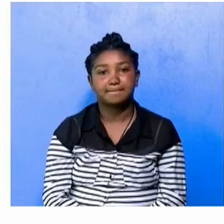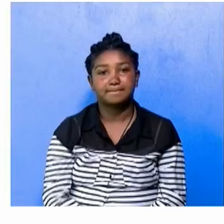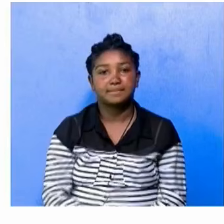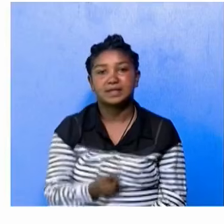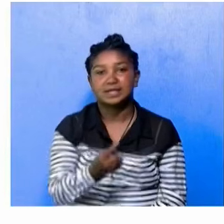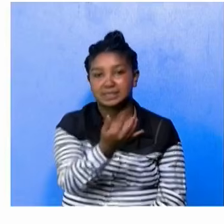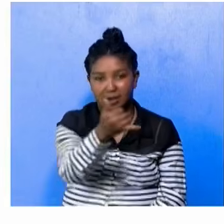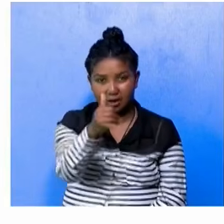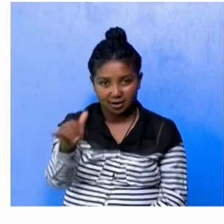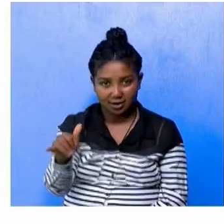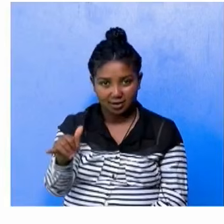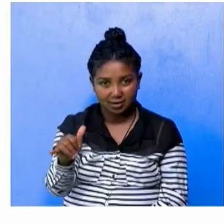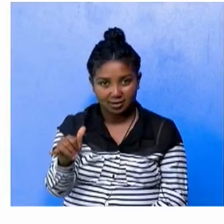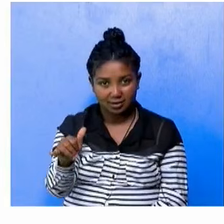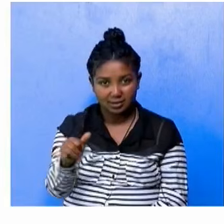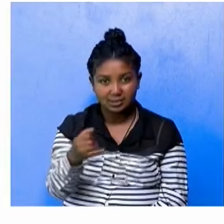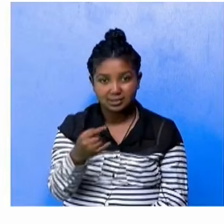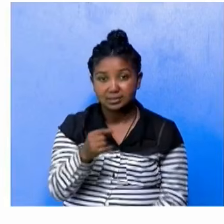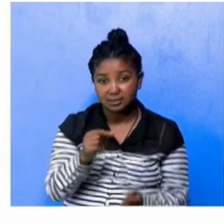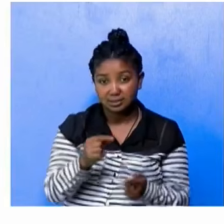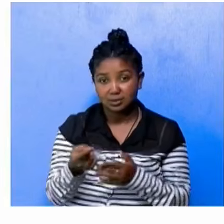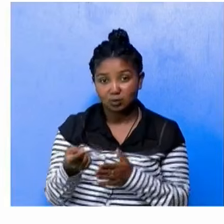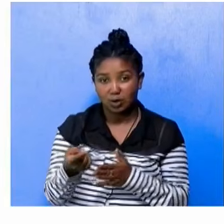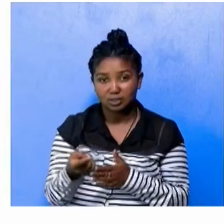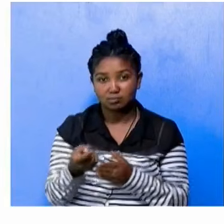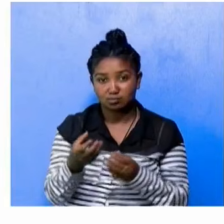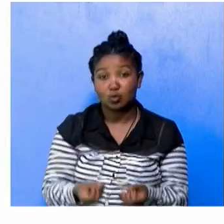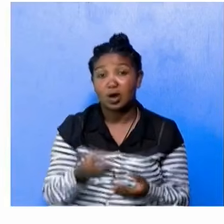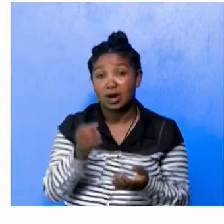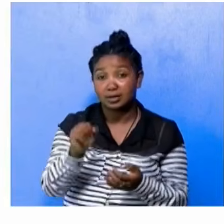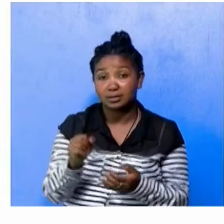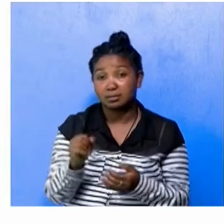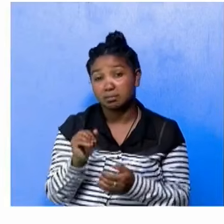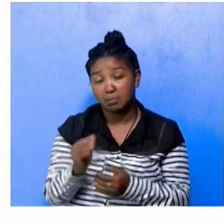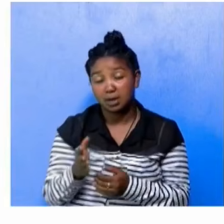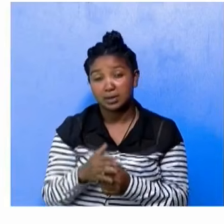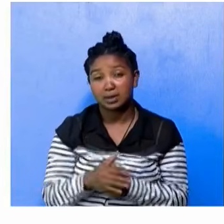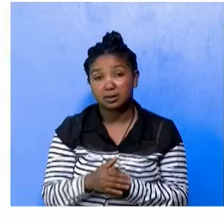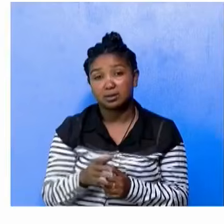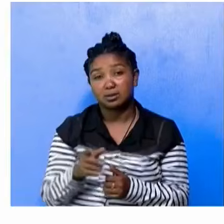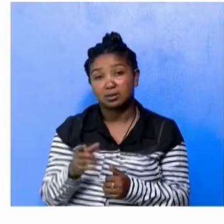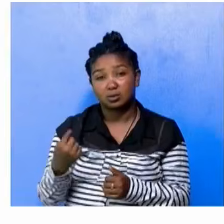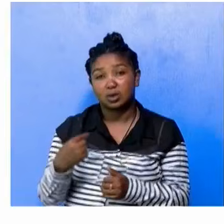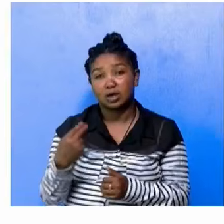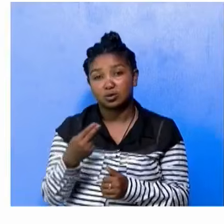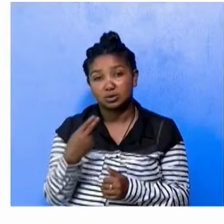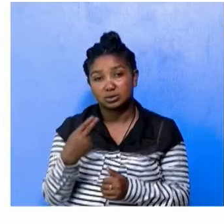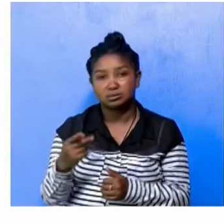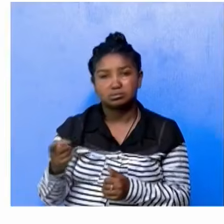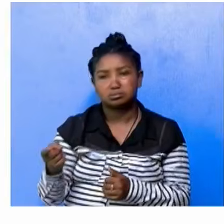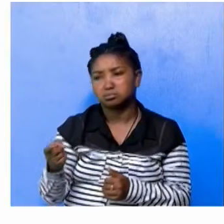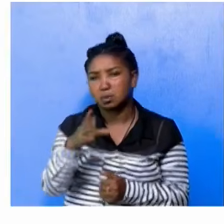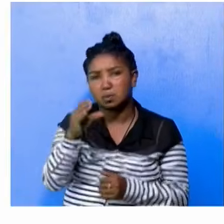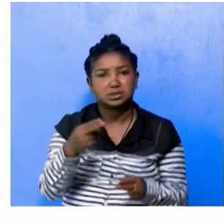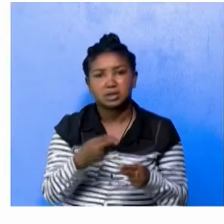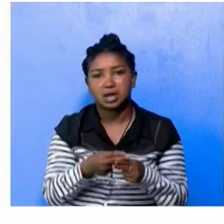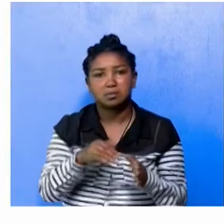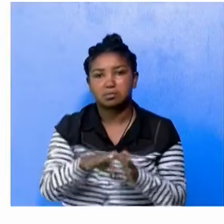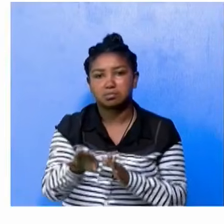they, this one is plural, okay? Or maybe we can use someone's name.